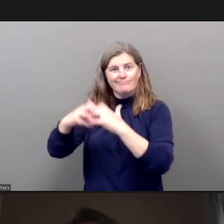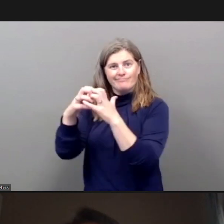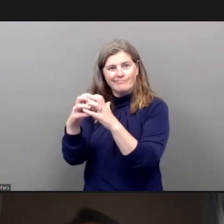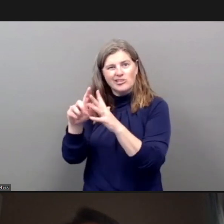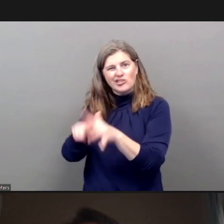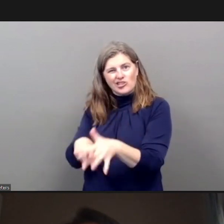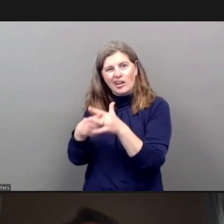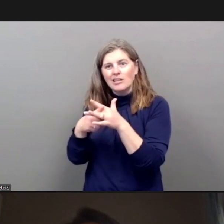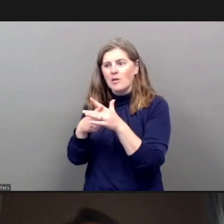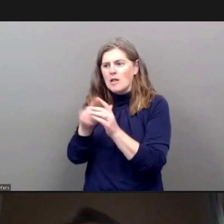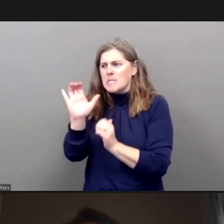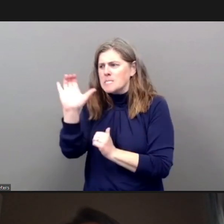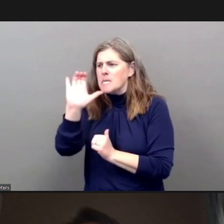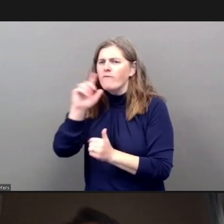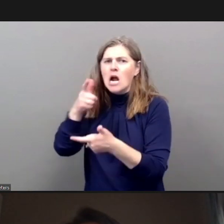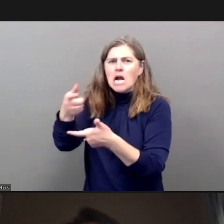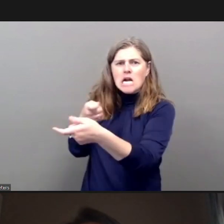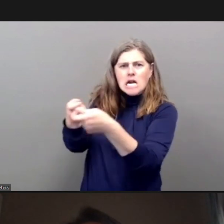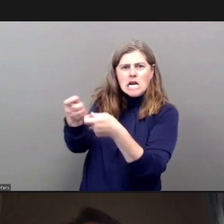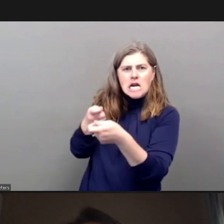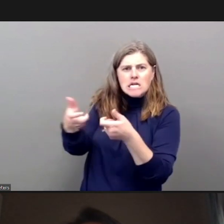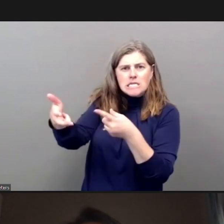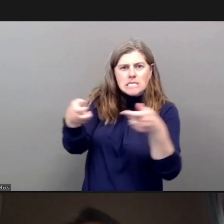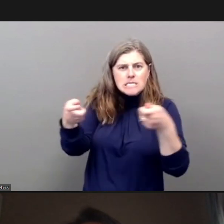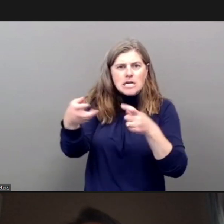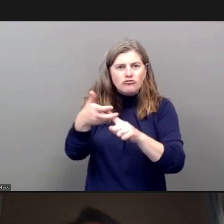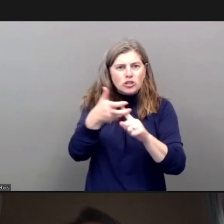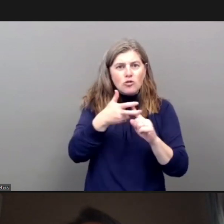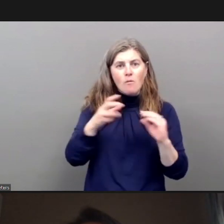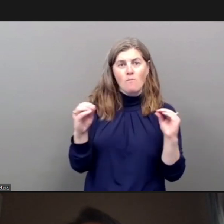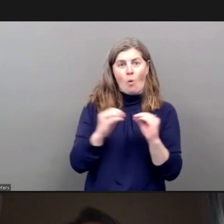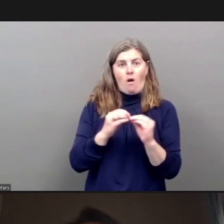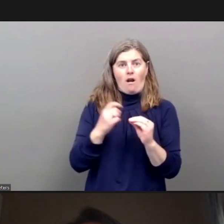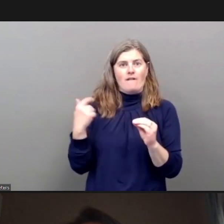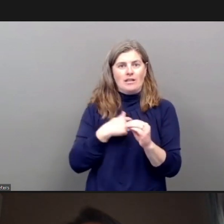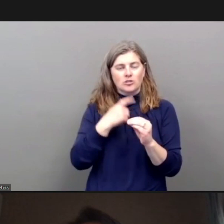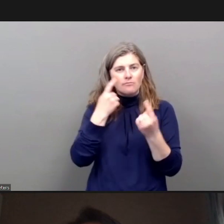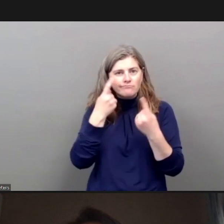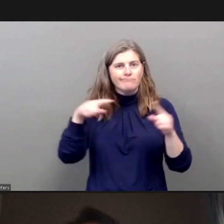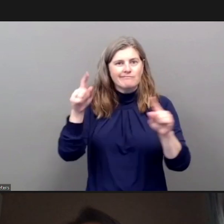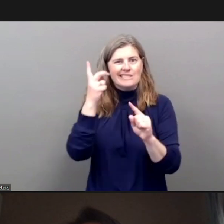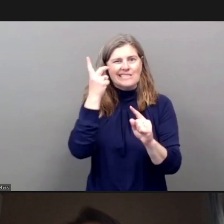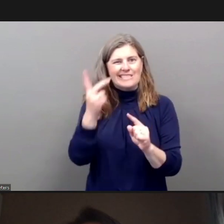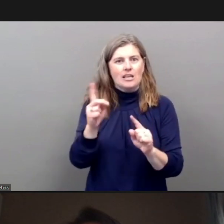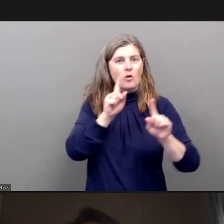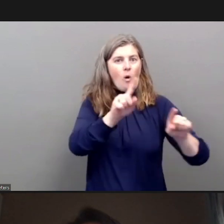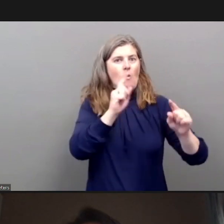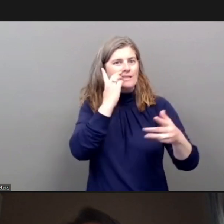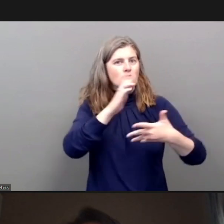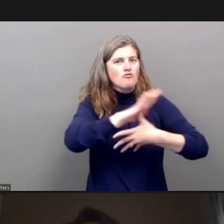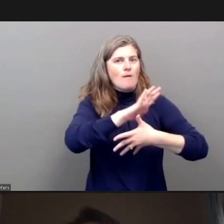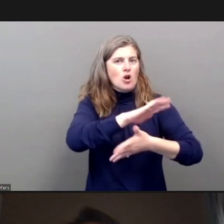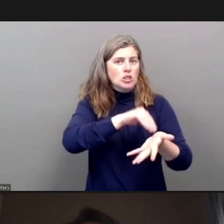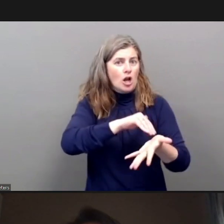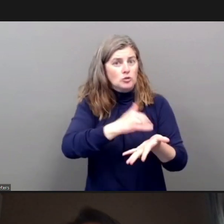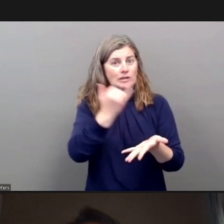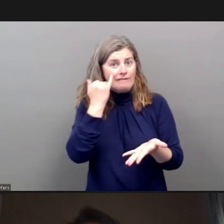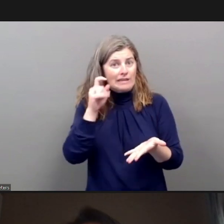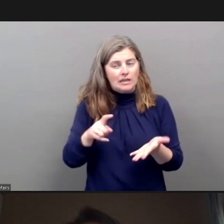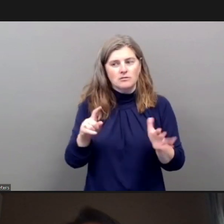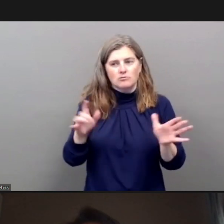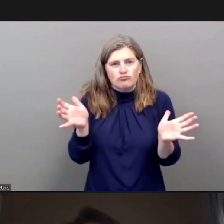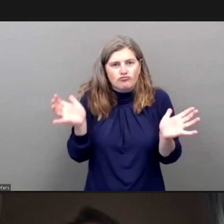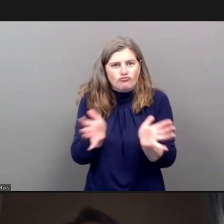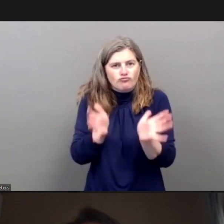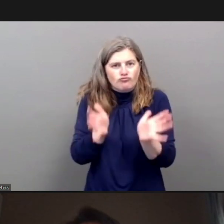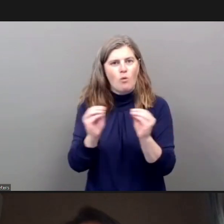very aggressive strategic plan to have us all be able to get to see our primary care physician when we need to, which